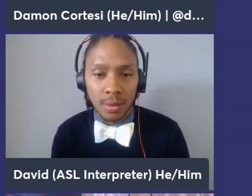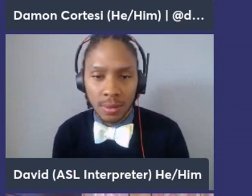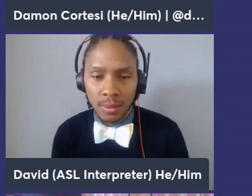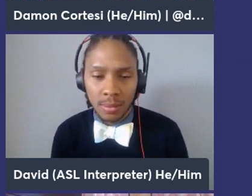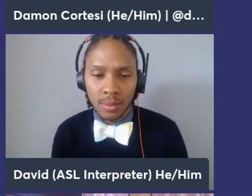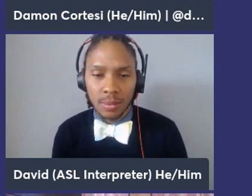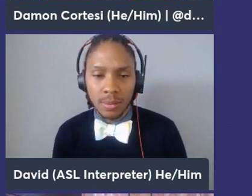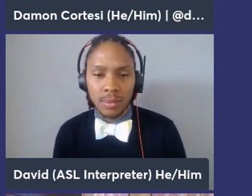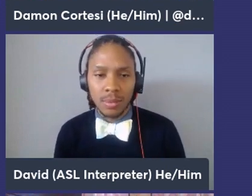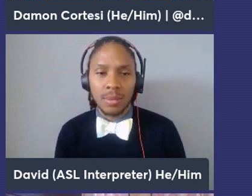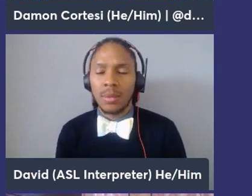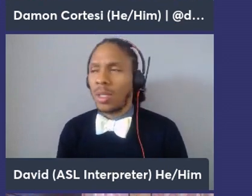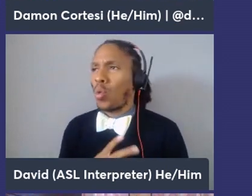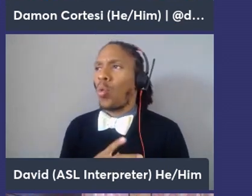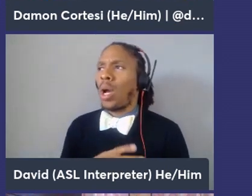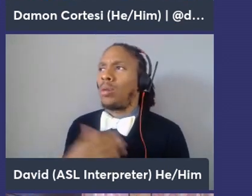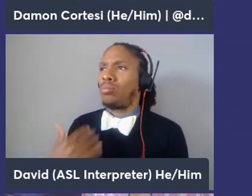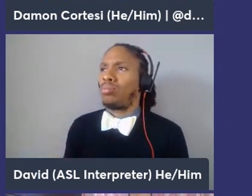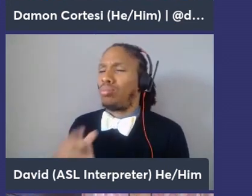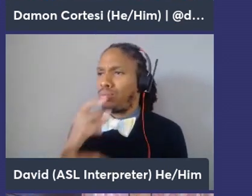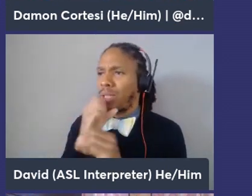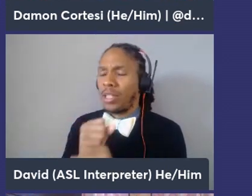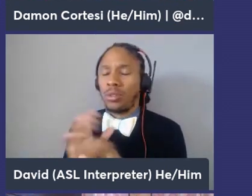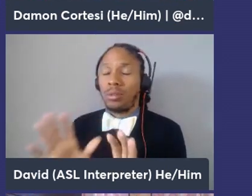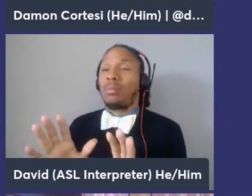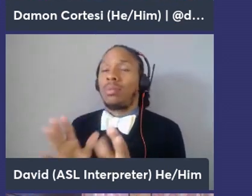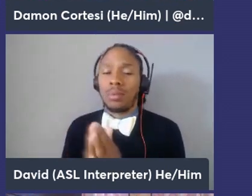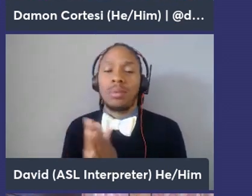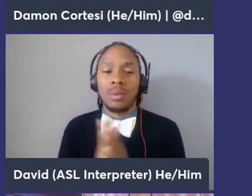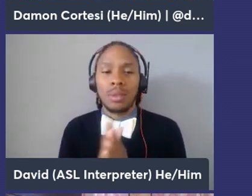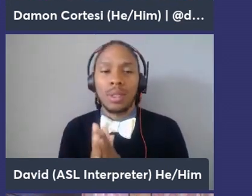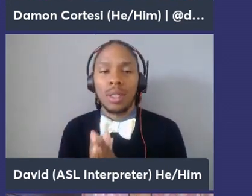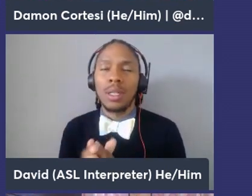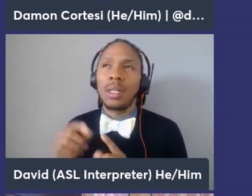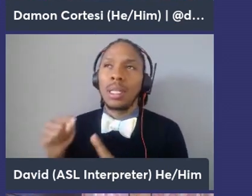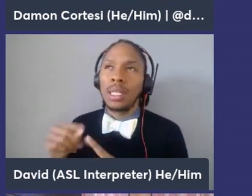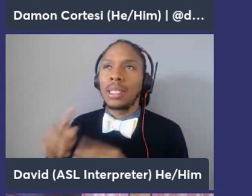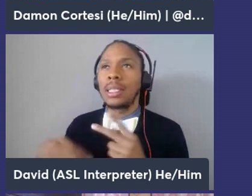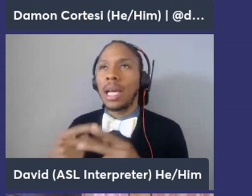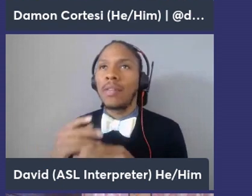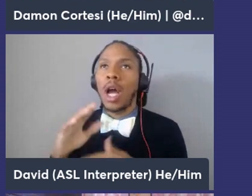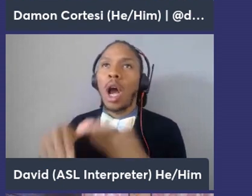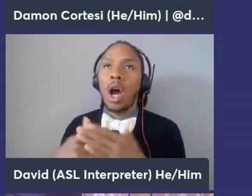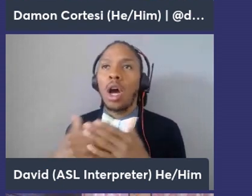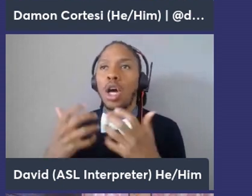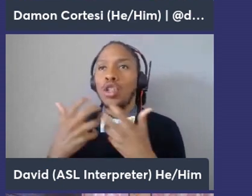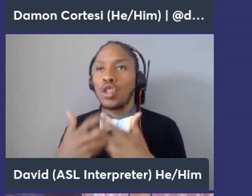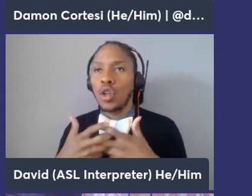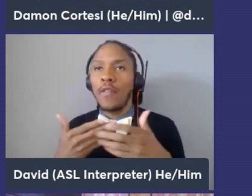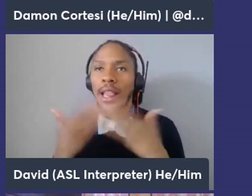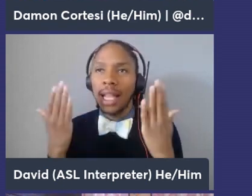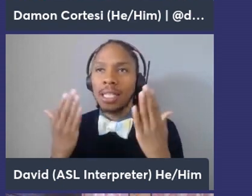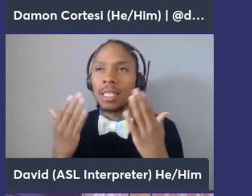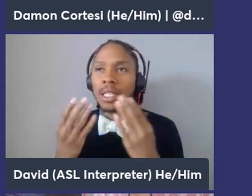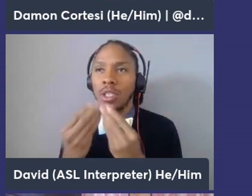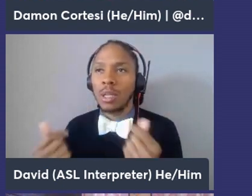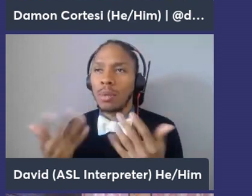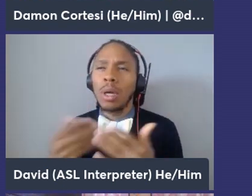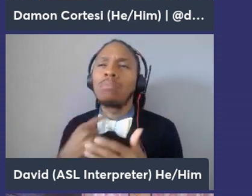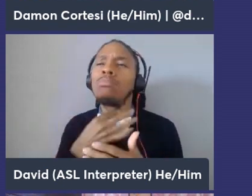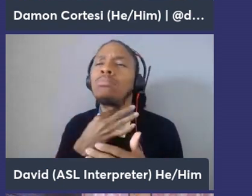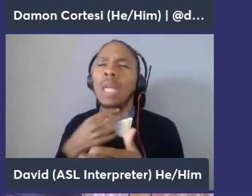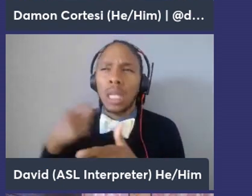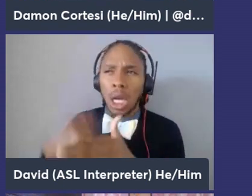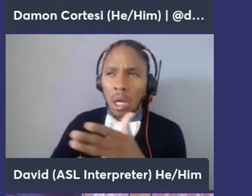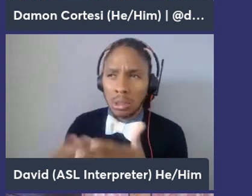Oh, it's super interesting. Very cool. So, with this being a kind of an all serverless solution, what about costs associated with